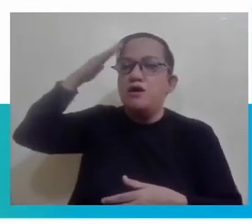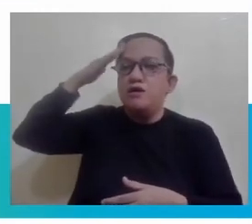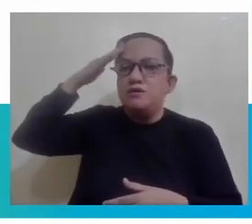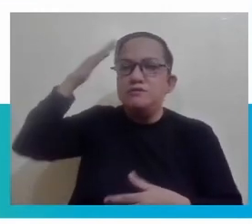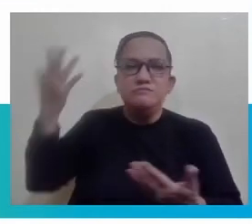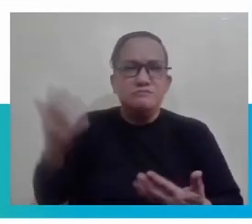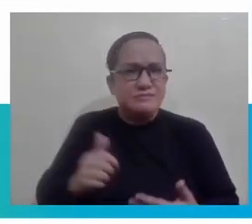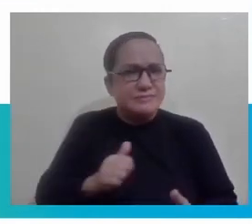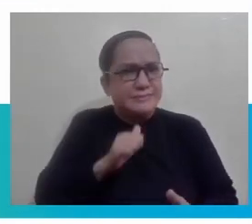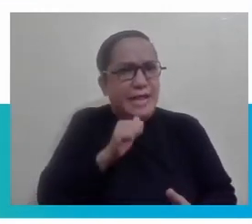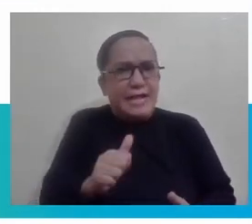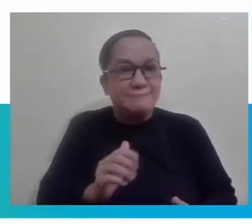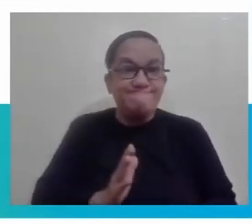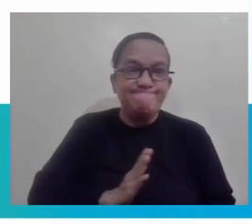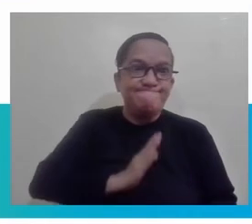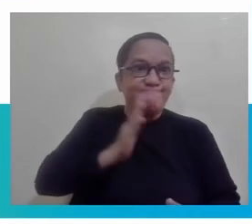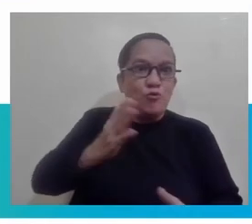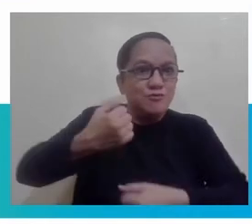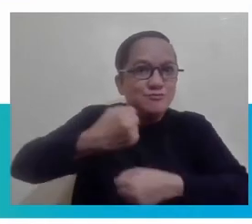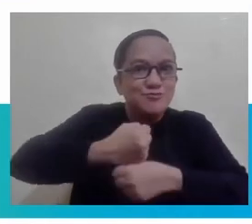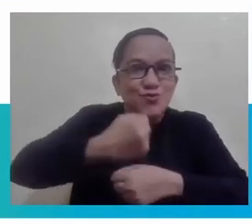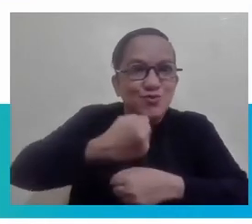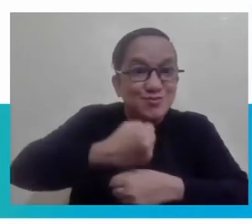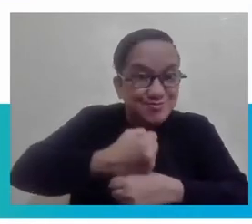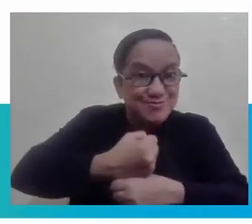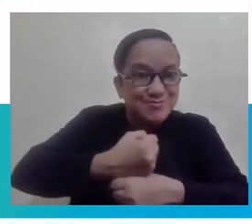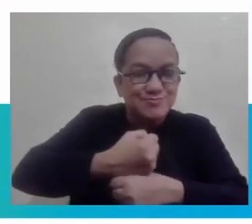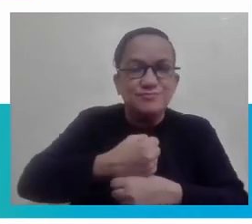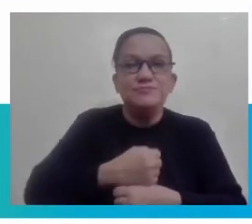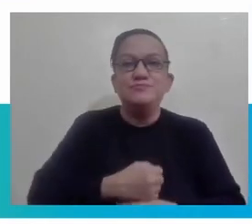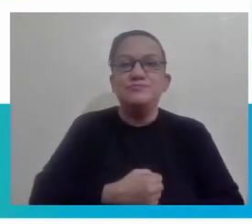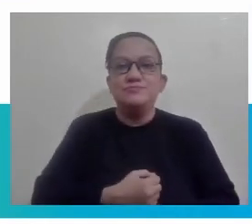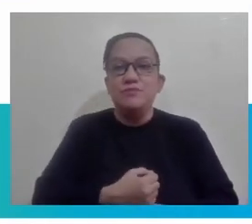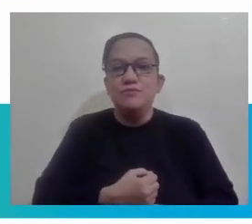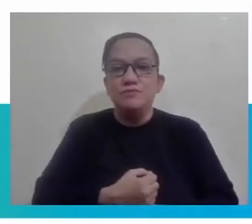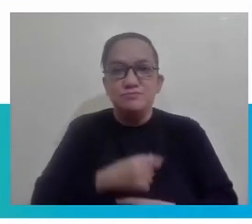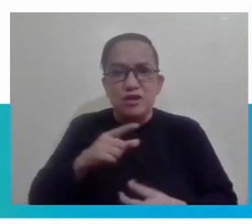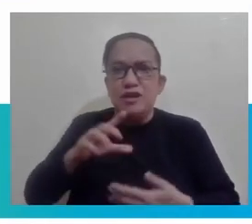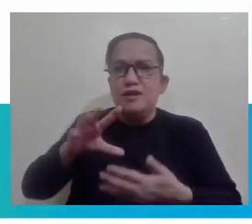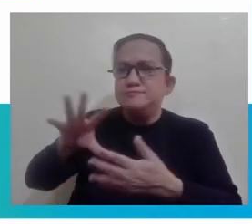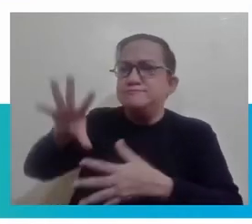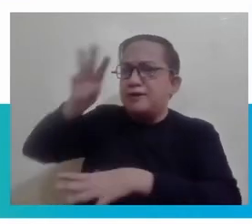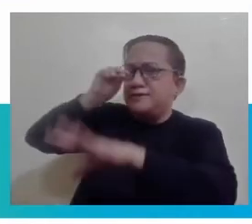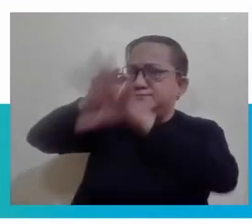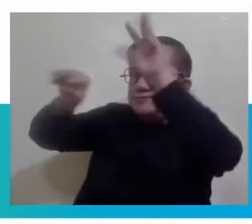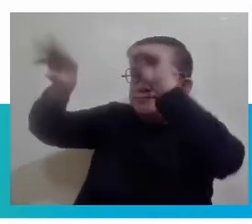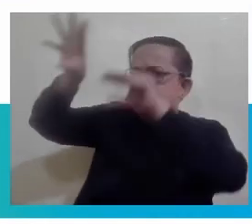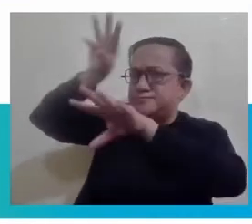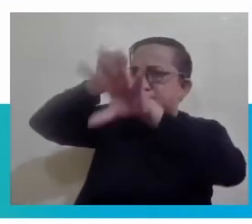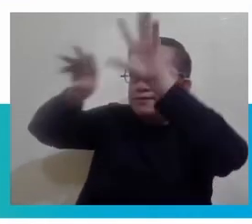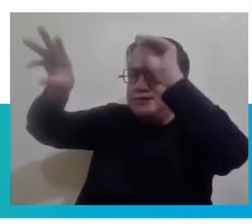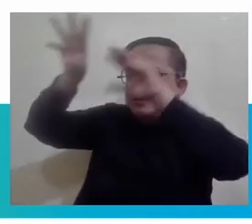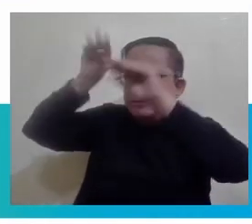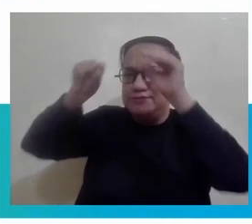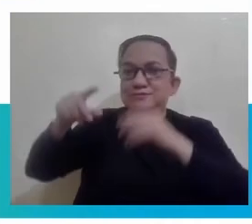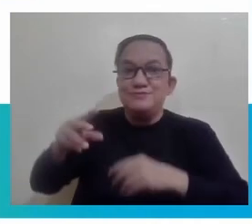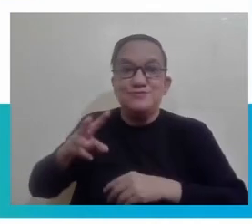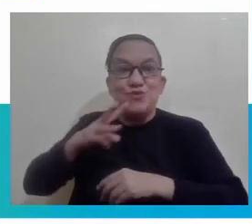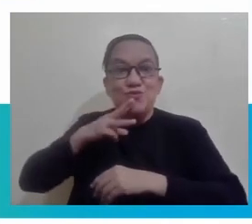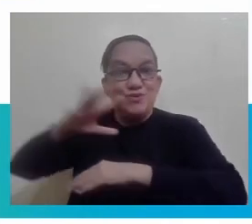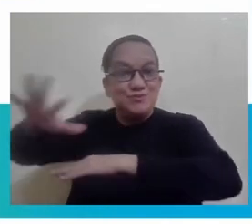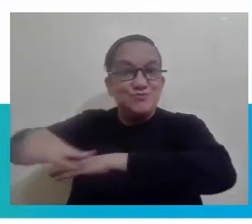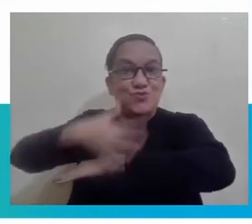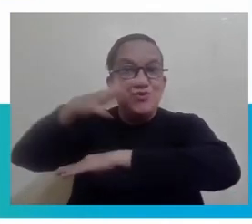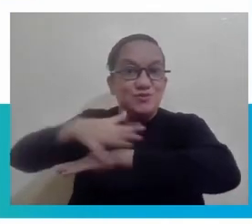communities. We've learned in the water sector and also the waste sector that was quite nicely brought up by Anna,